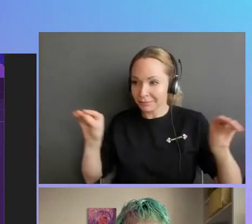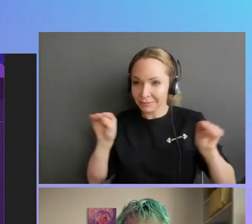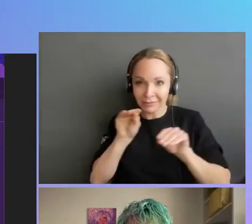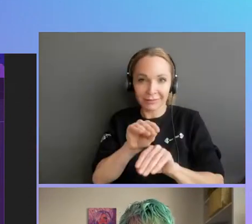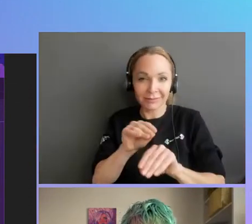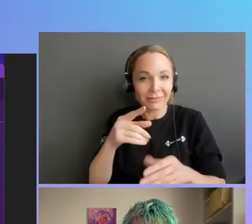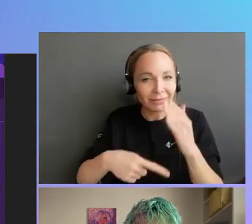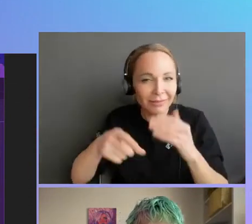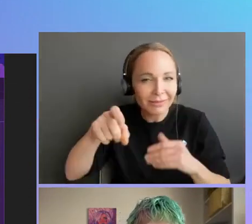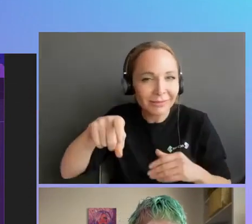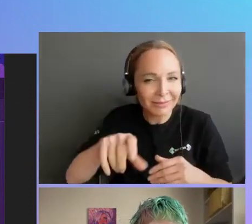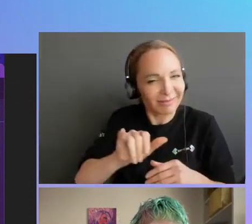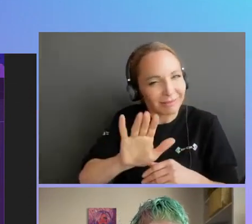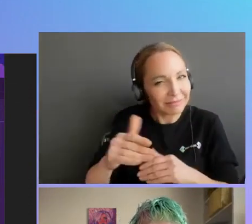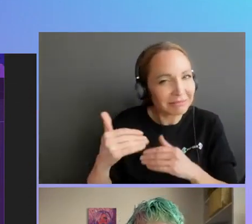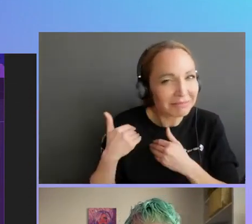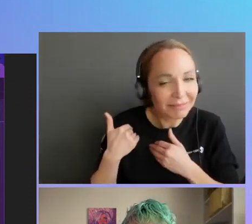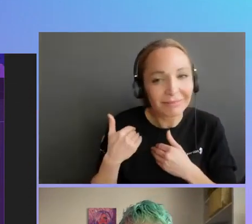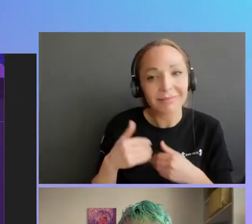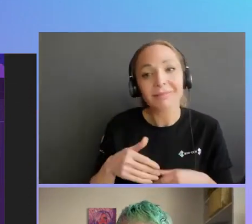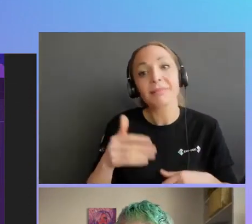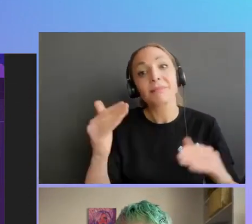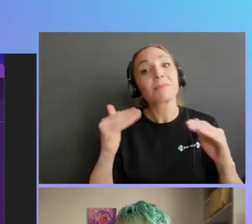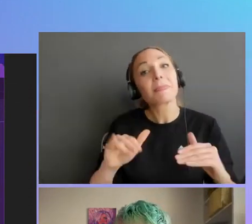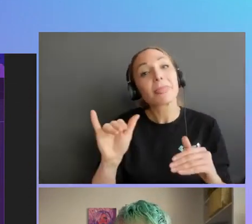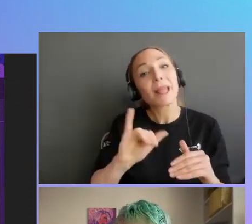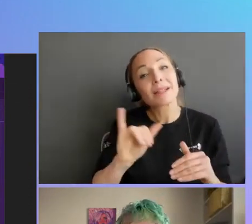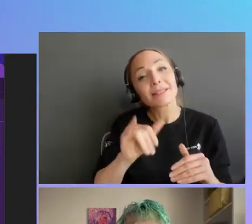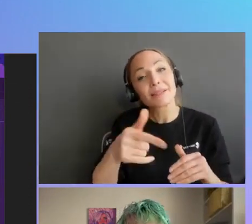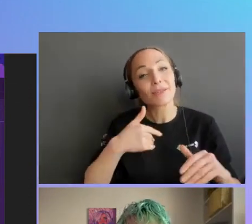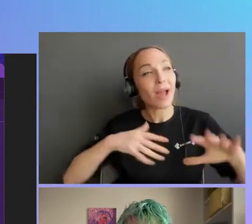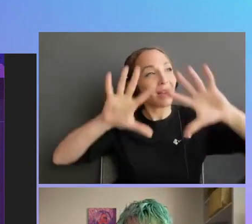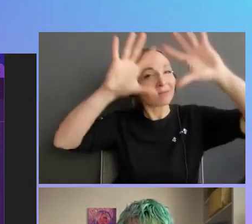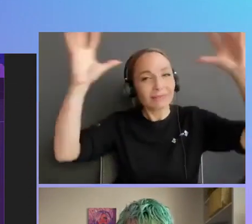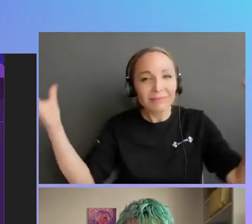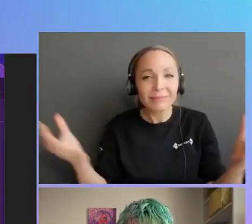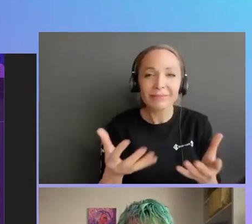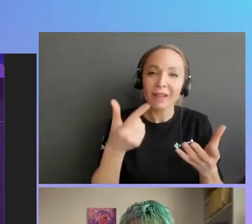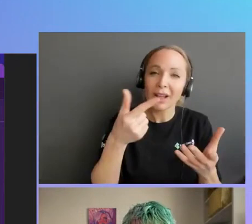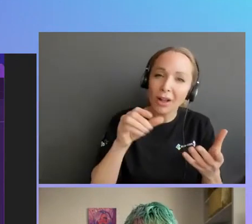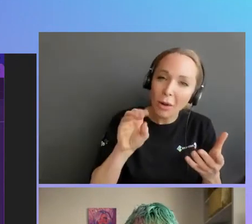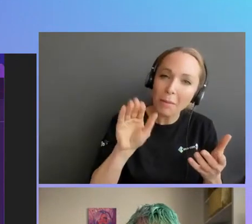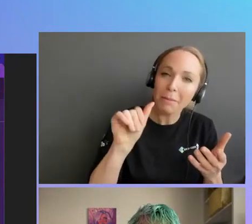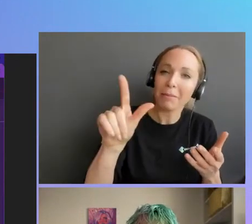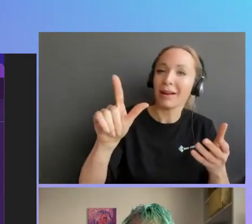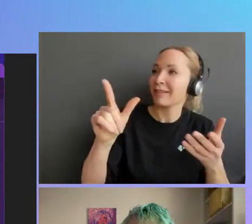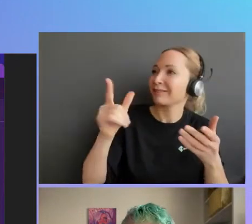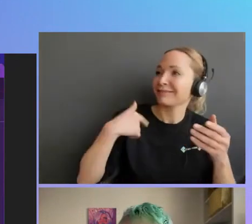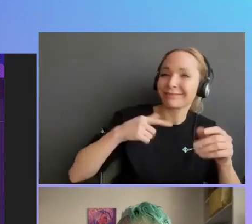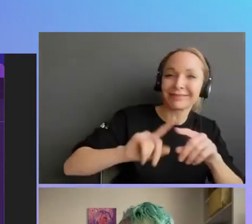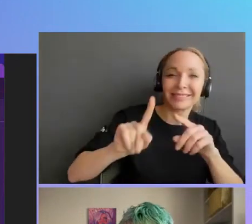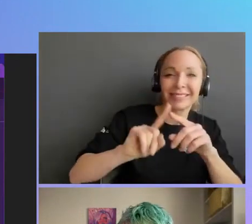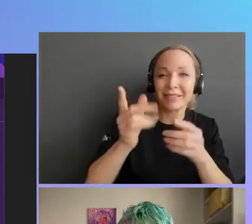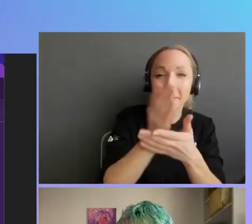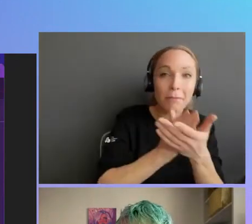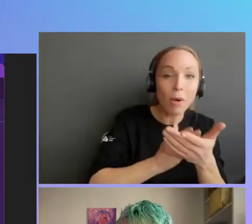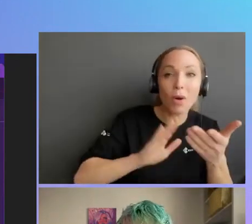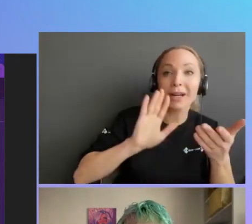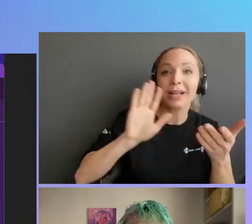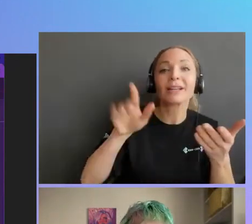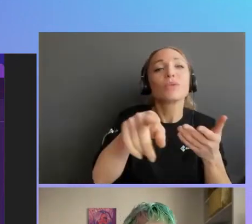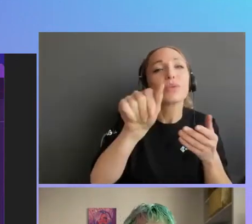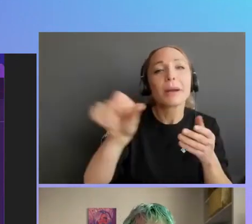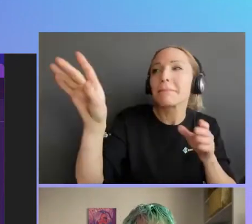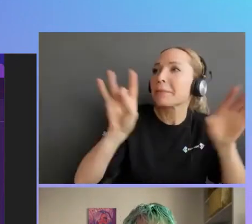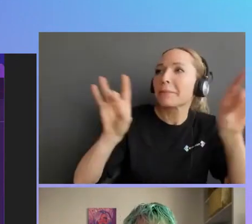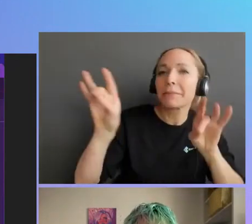the global components property, which allows you to do that mapping more manually yourself. So let's say you have your own component library that